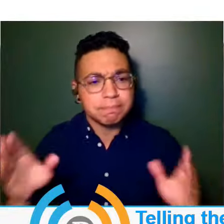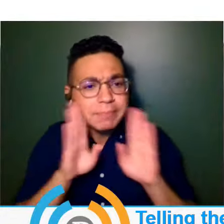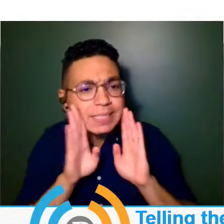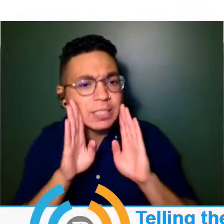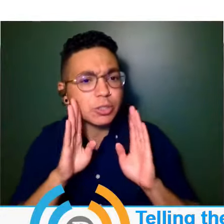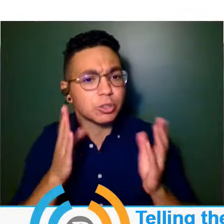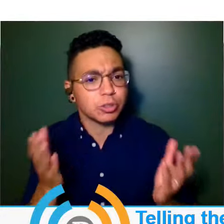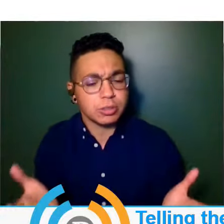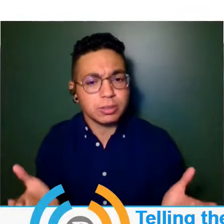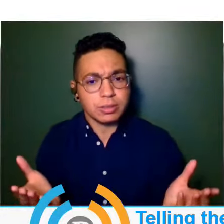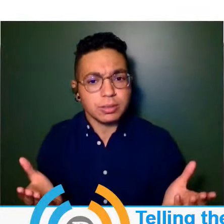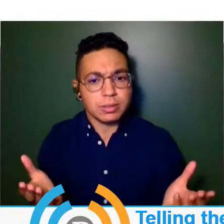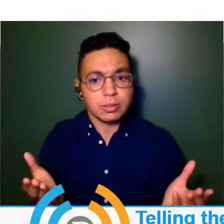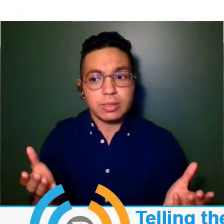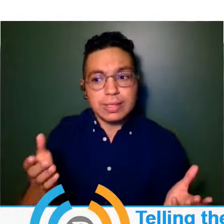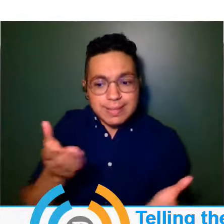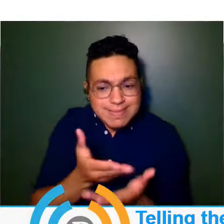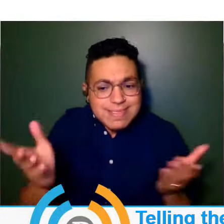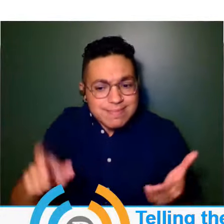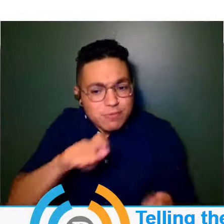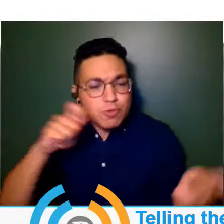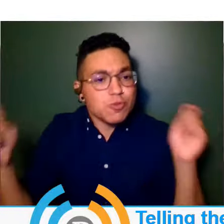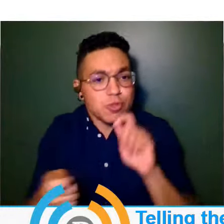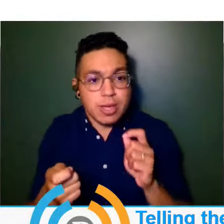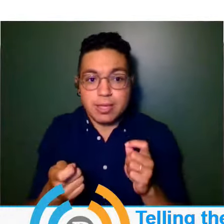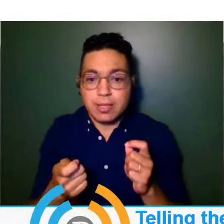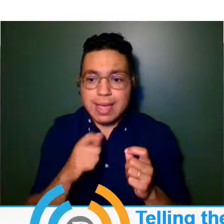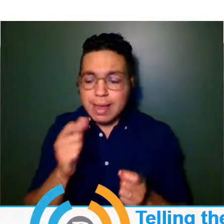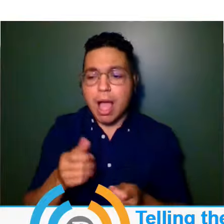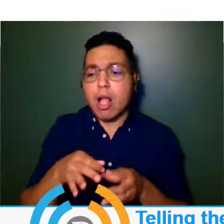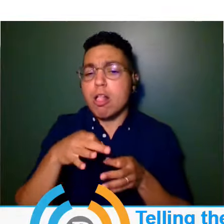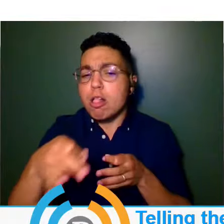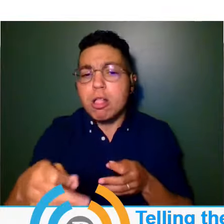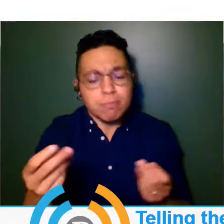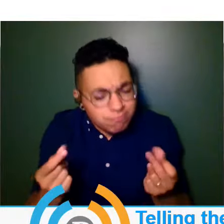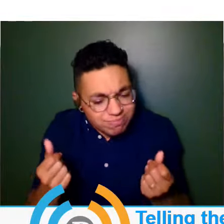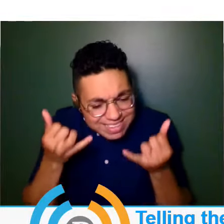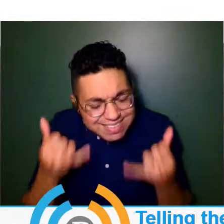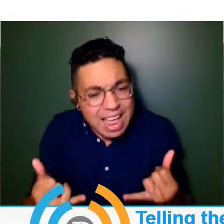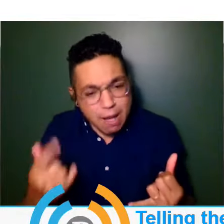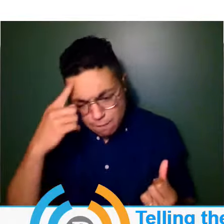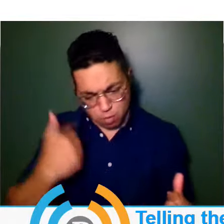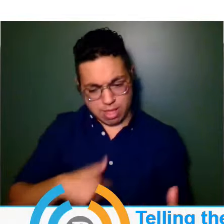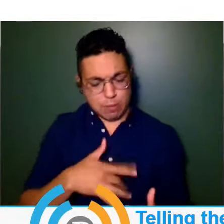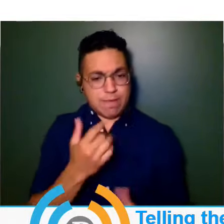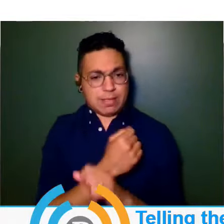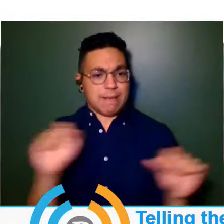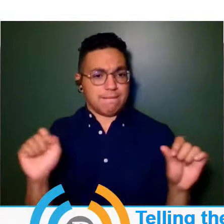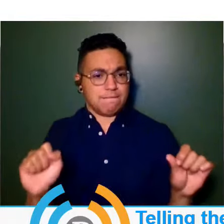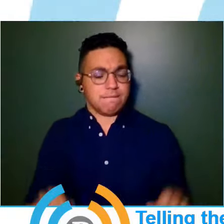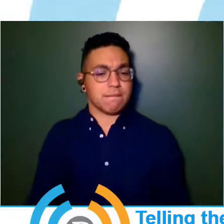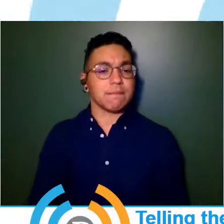like things need to change rather quickly in order for us to actually feel safe.